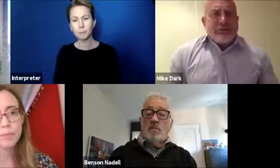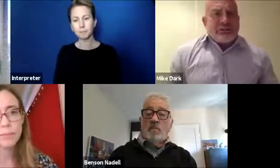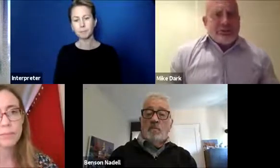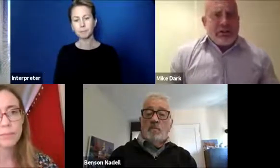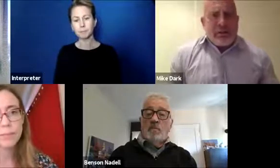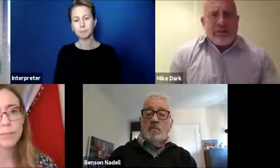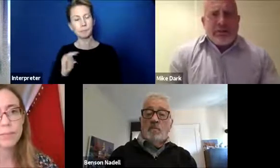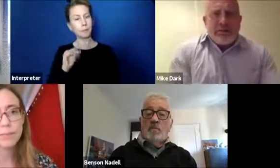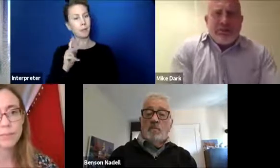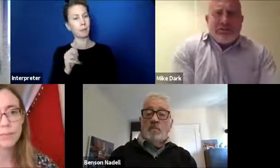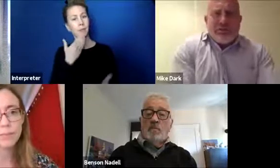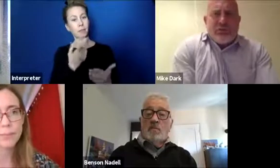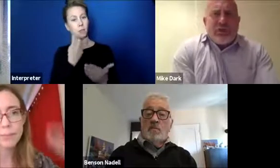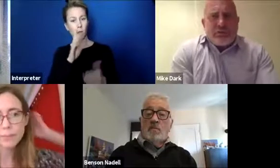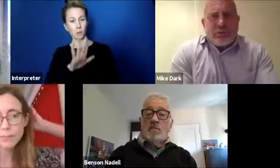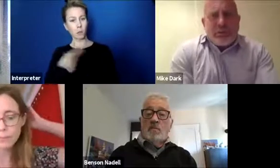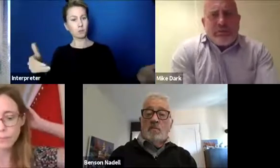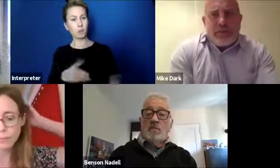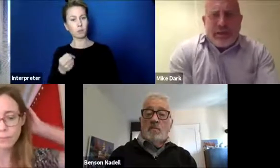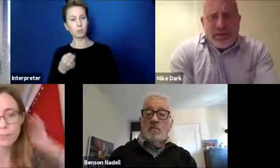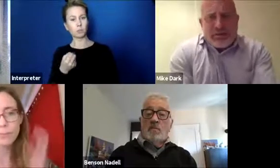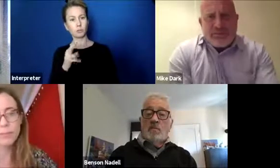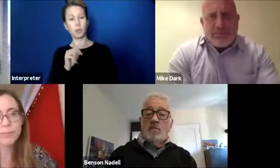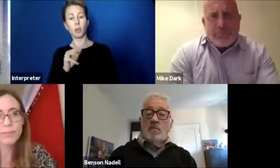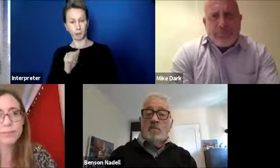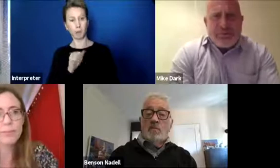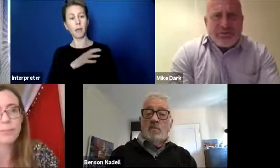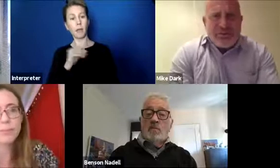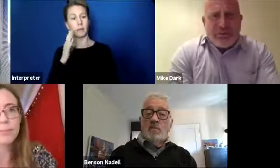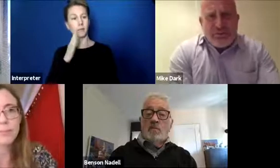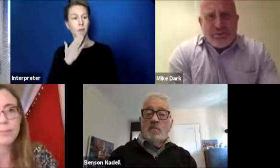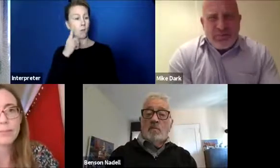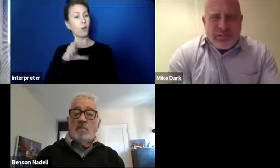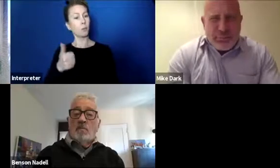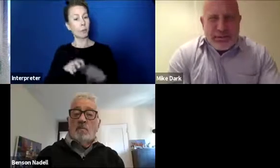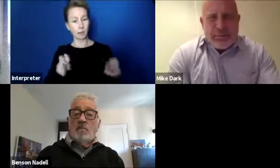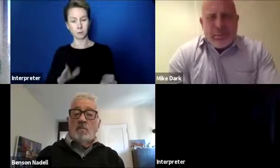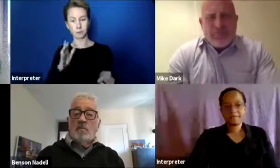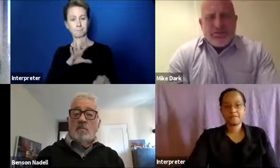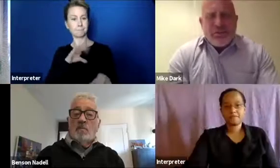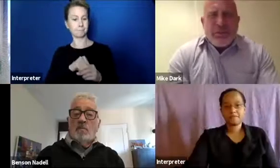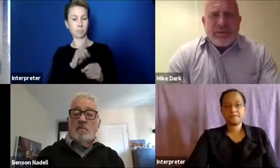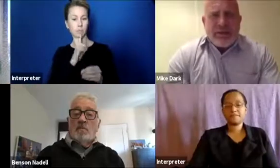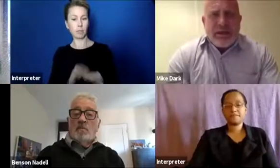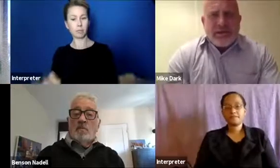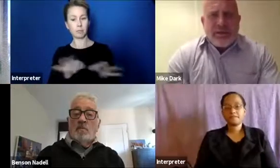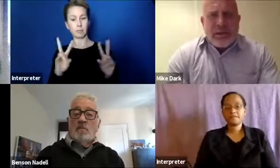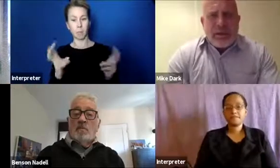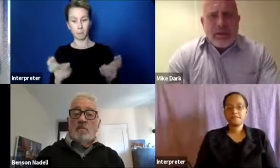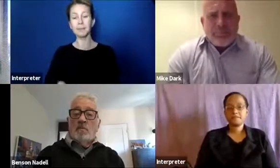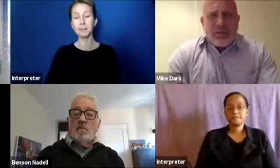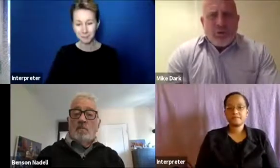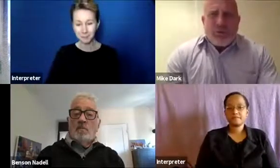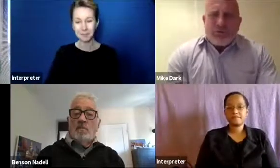God, the crisis in California's nursing homes is an act of man. So if you could explain what you meant by that for